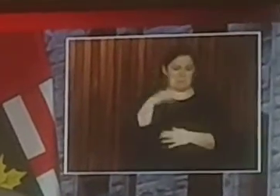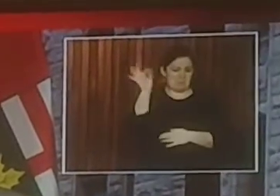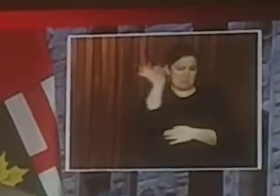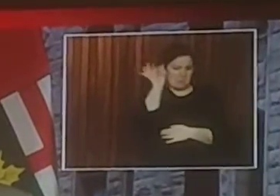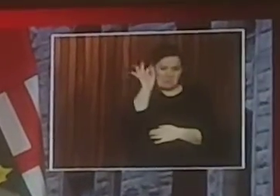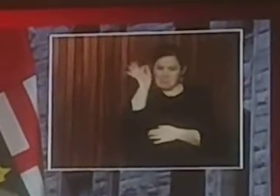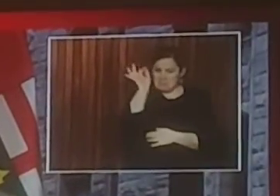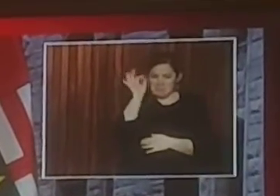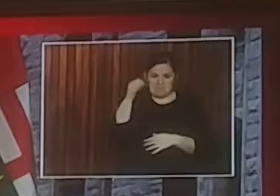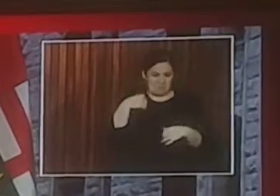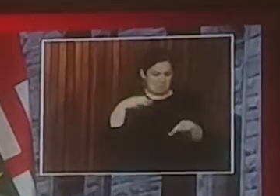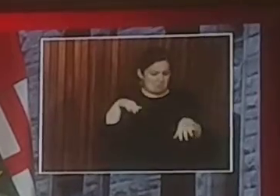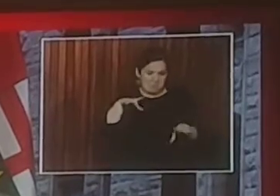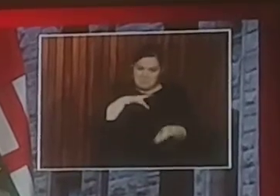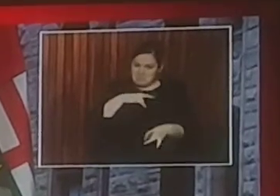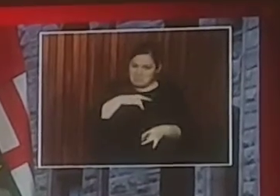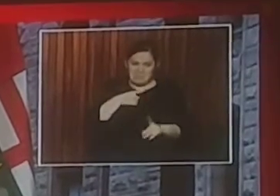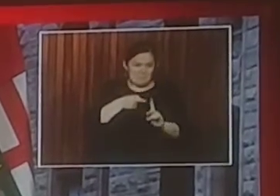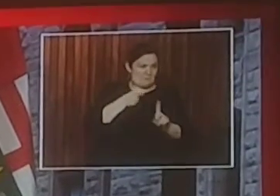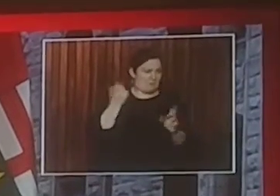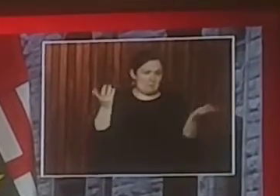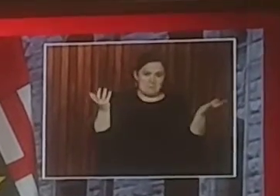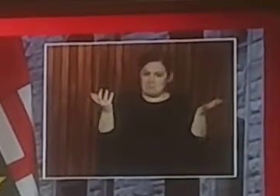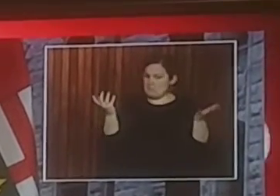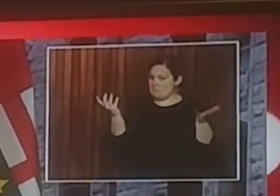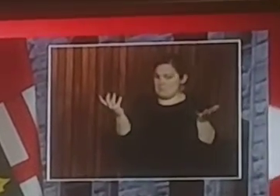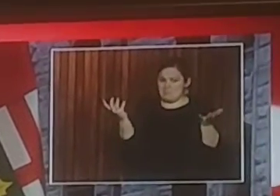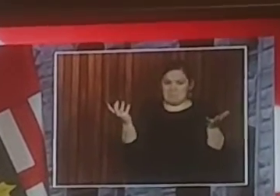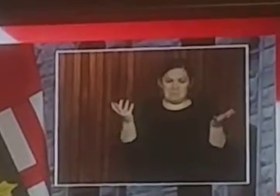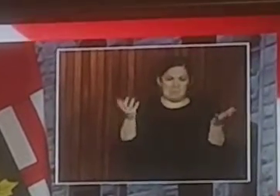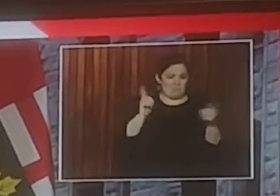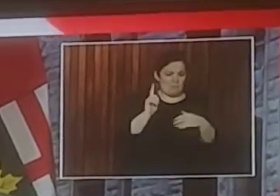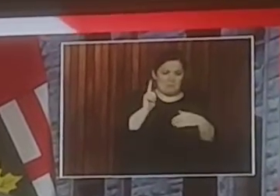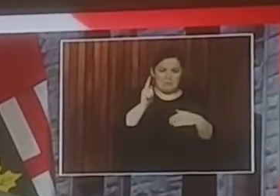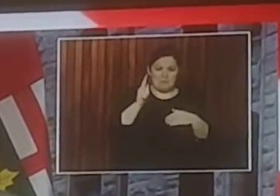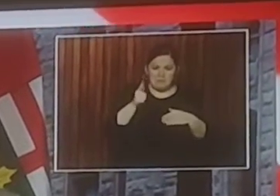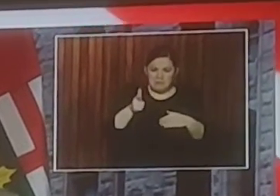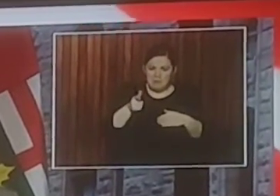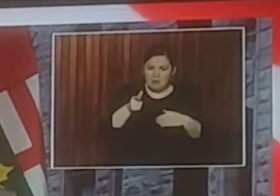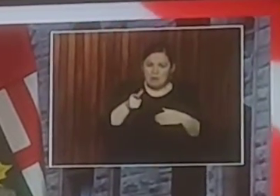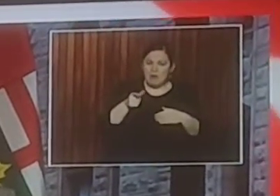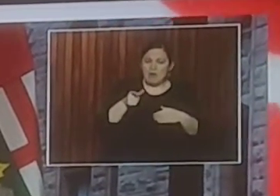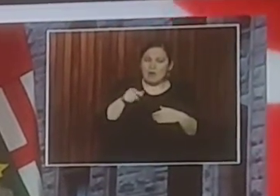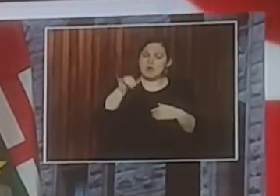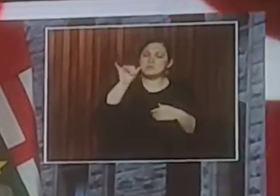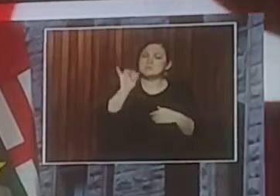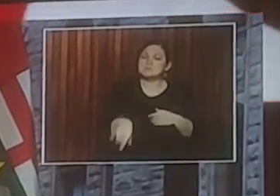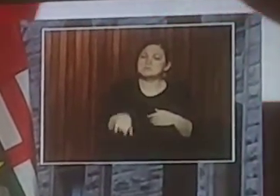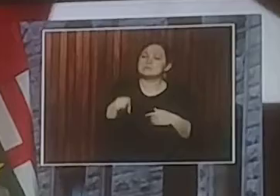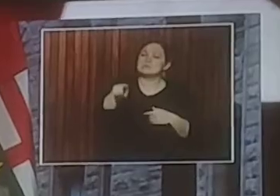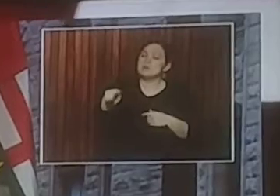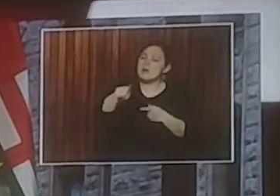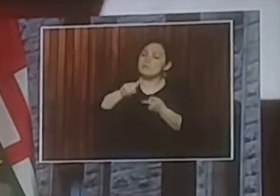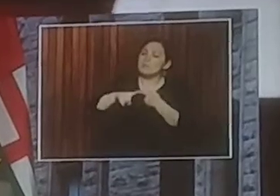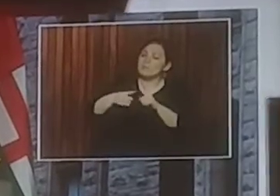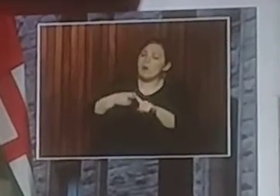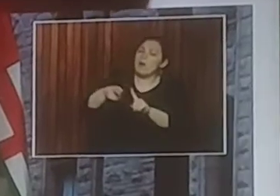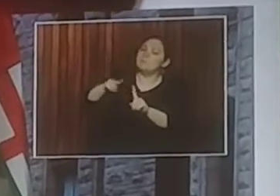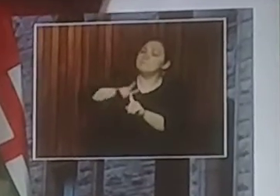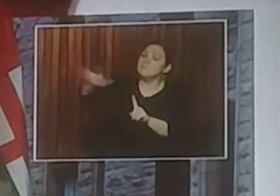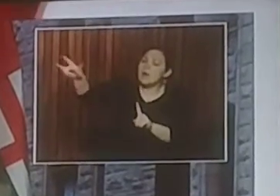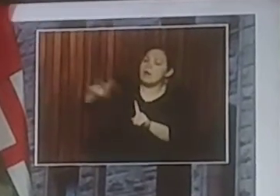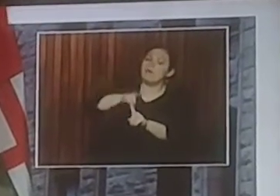that so-and-so I was with for 2 or 3 days is a case. I didn't know they were. And I become aware of that information. So we're trying